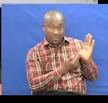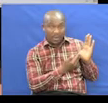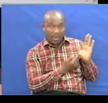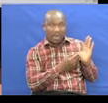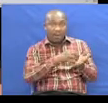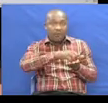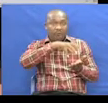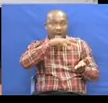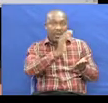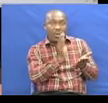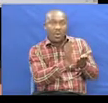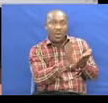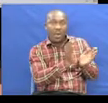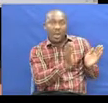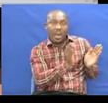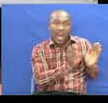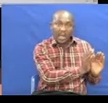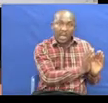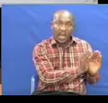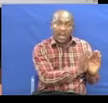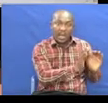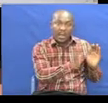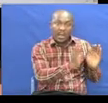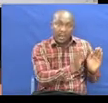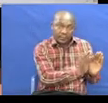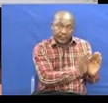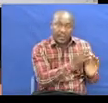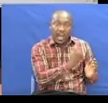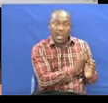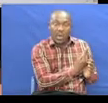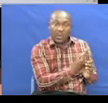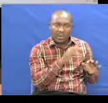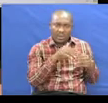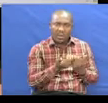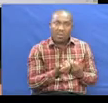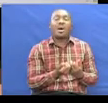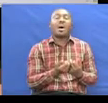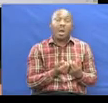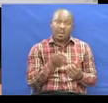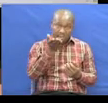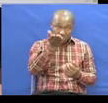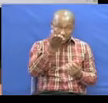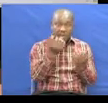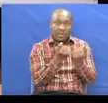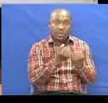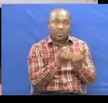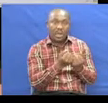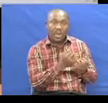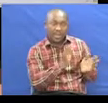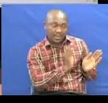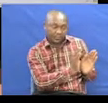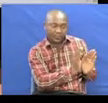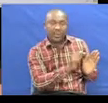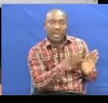or is a variable x alone? No, it's not alone. So you need to make it alone. How can you make it